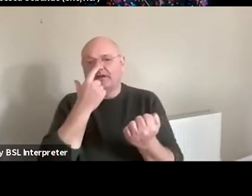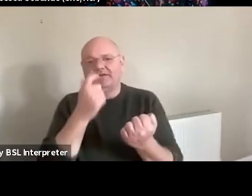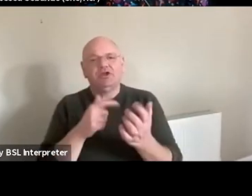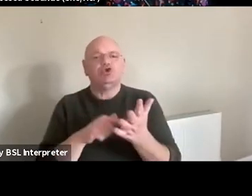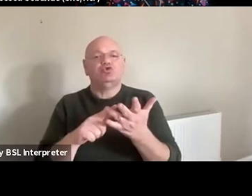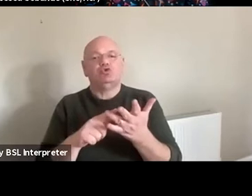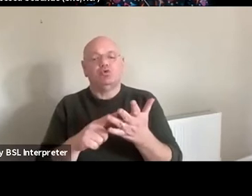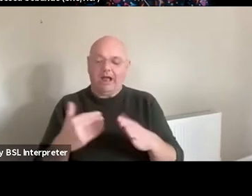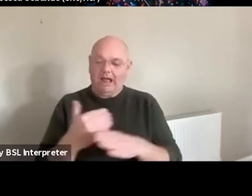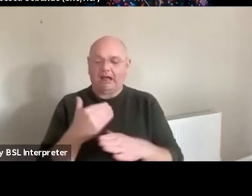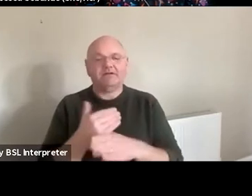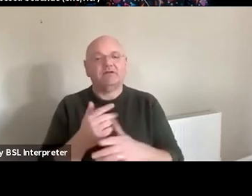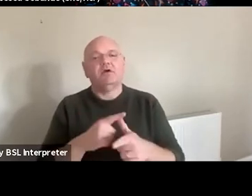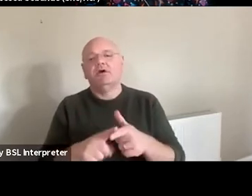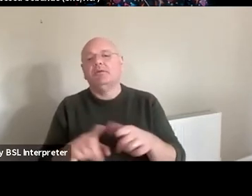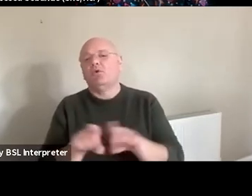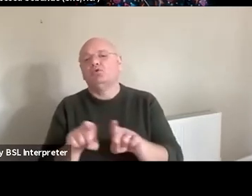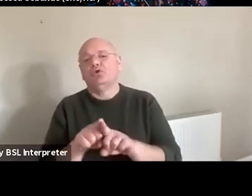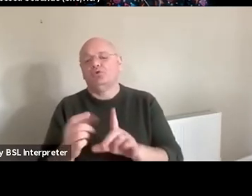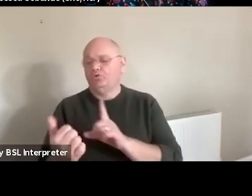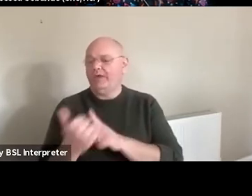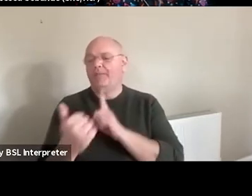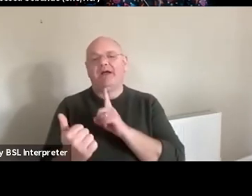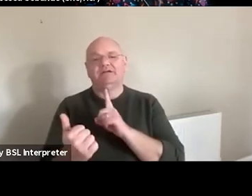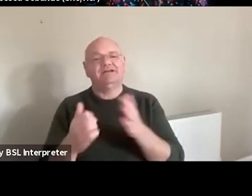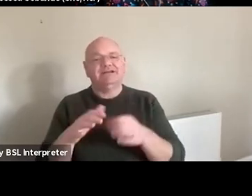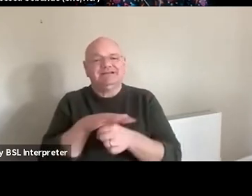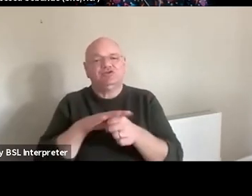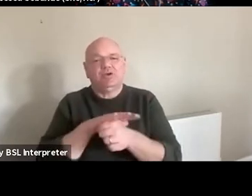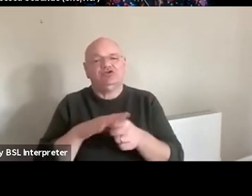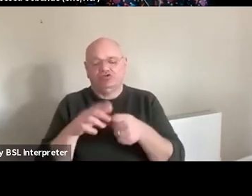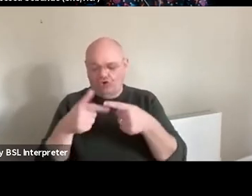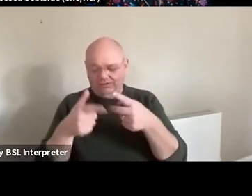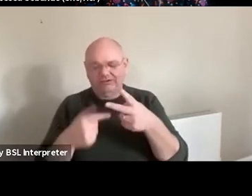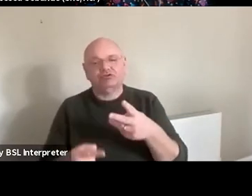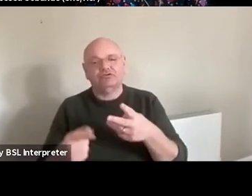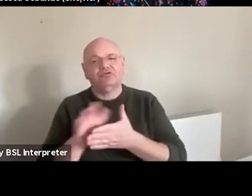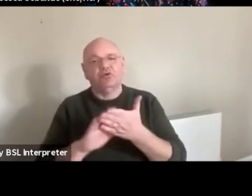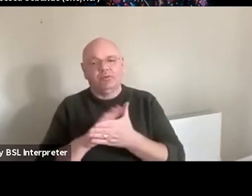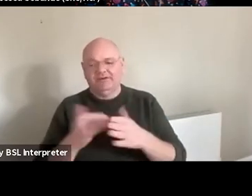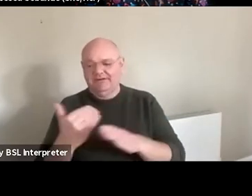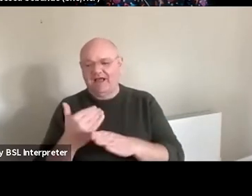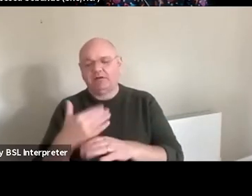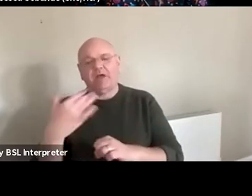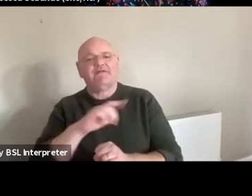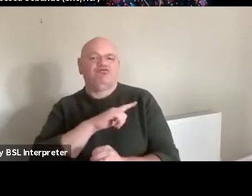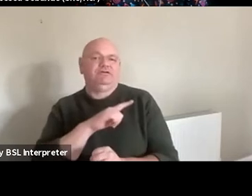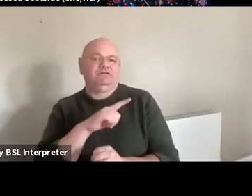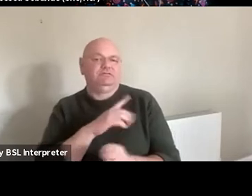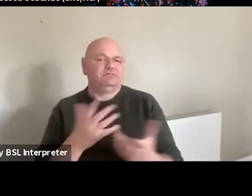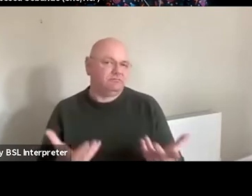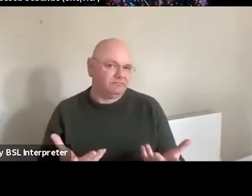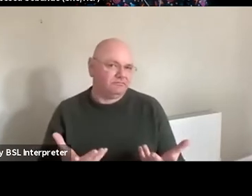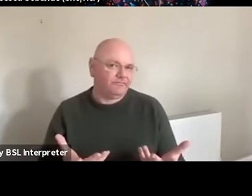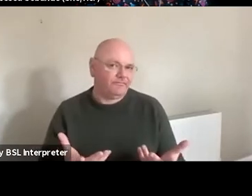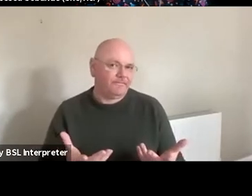the ability to impact and affect conditions, like acting it with purpose, if you like. Bayard Rustin, it's the